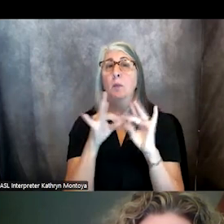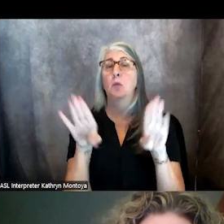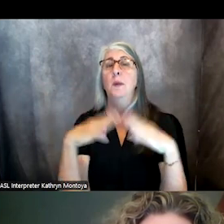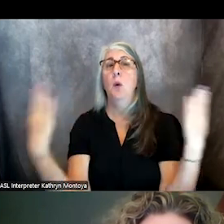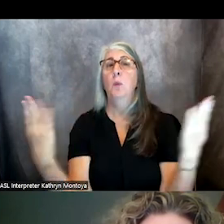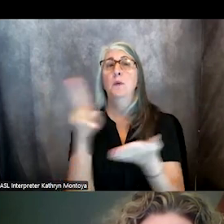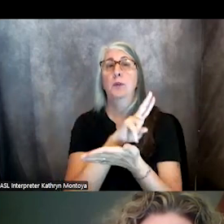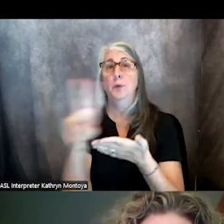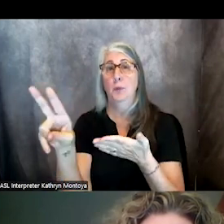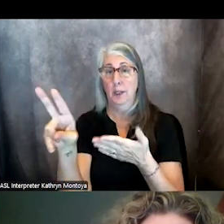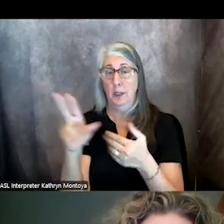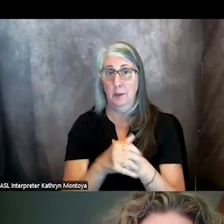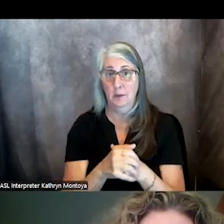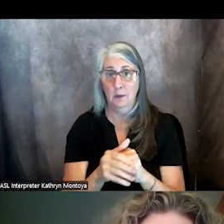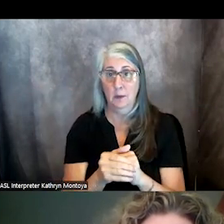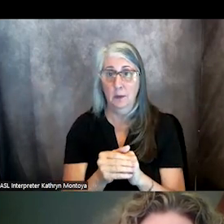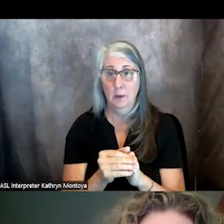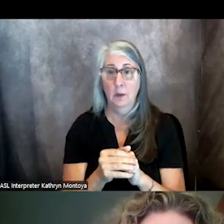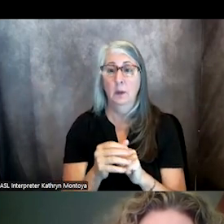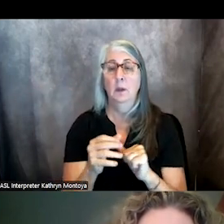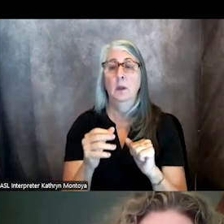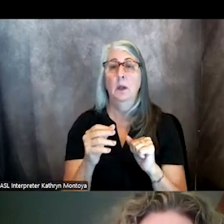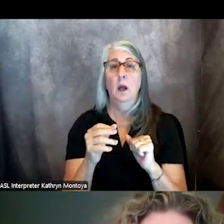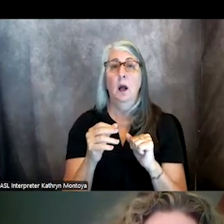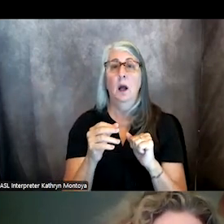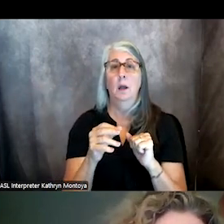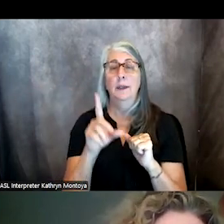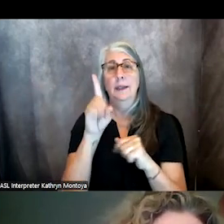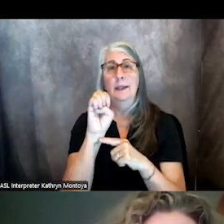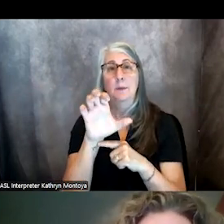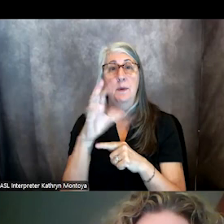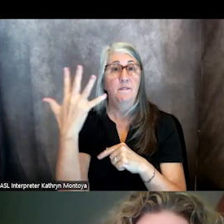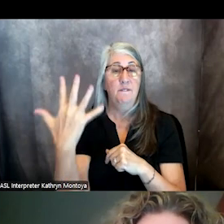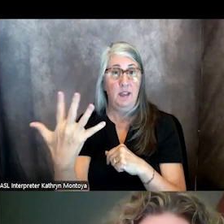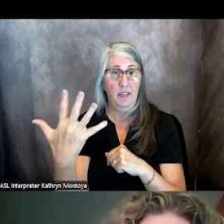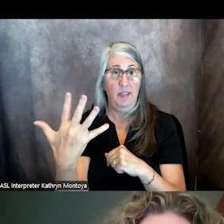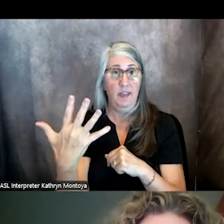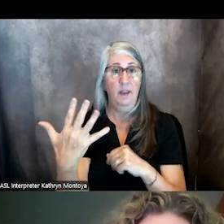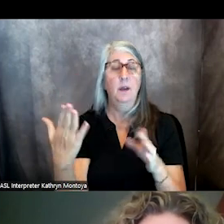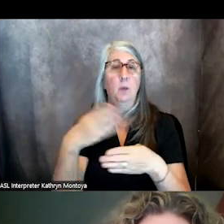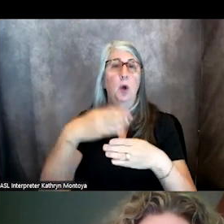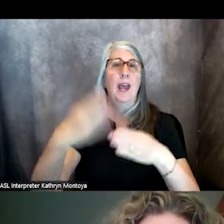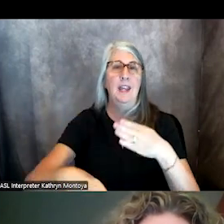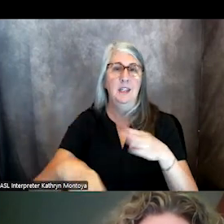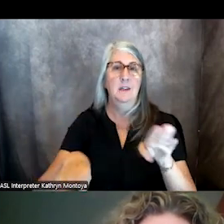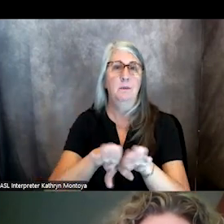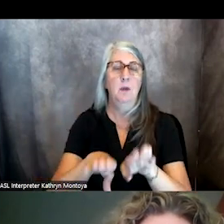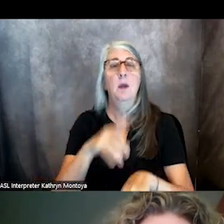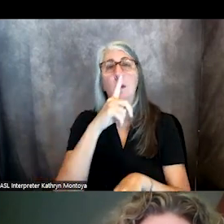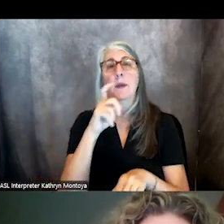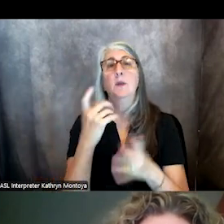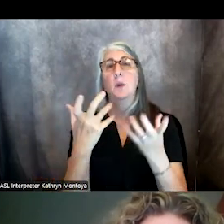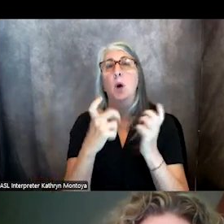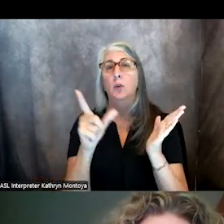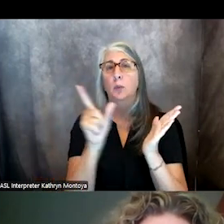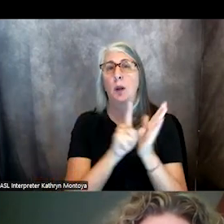and ends on 12/5 or December 5th, because we do hope to have that document published